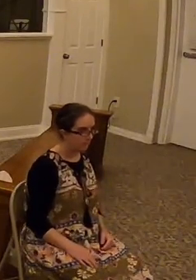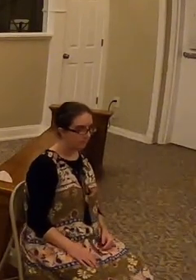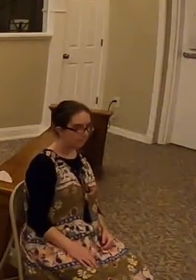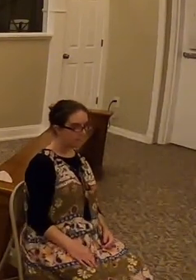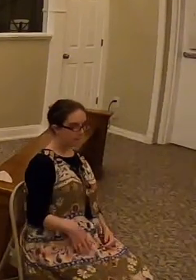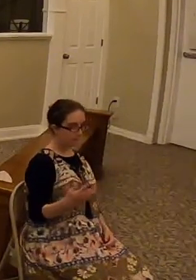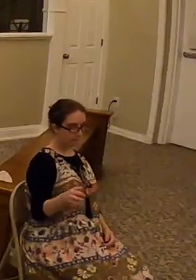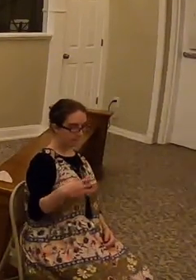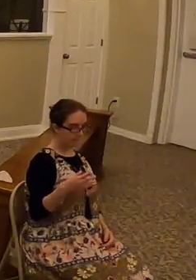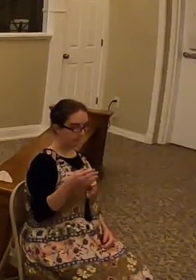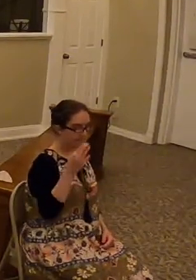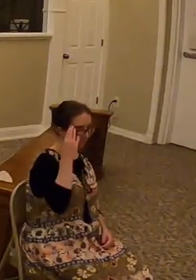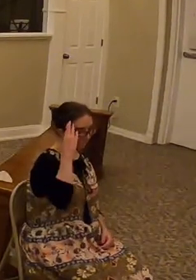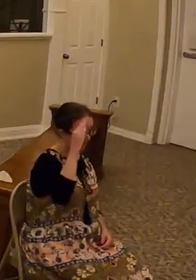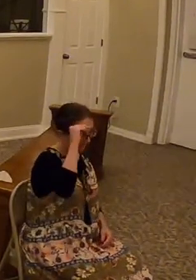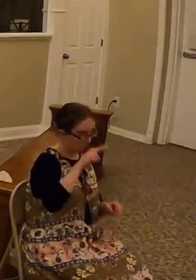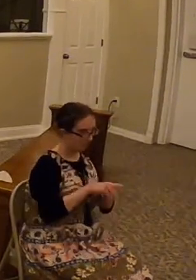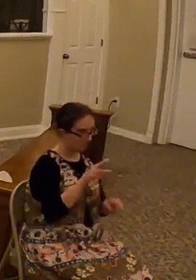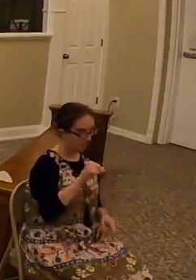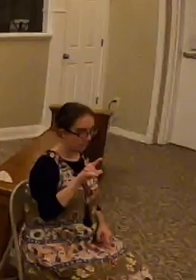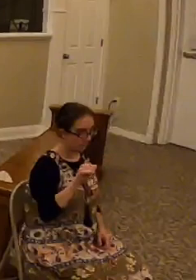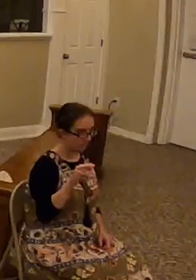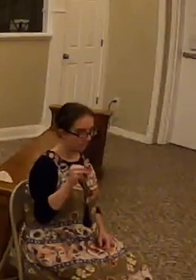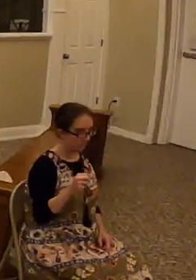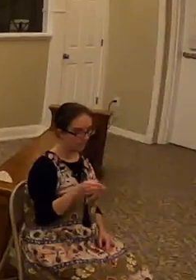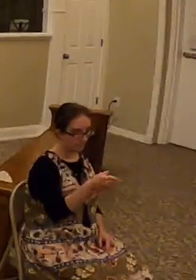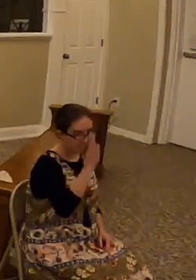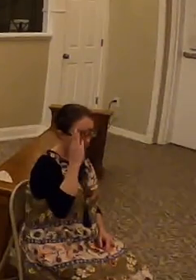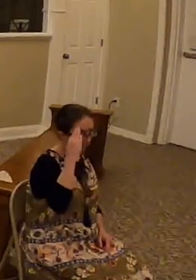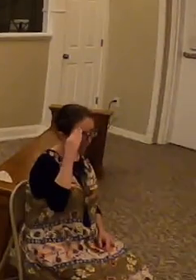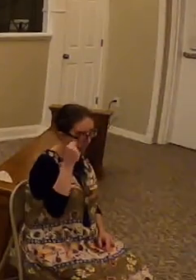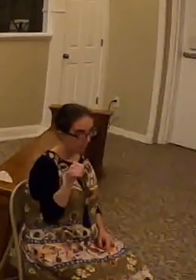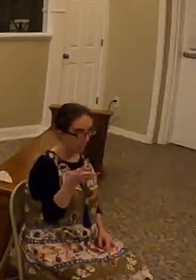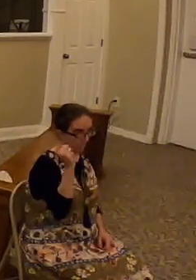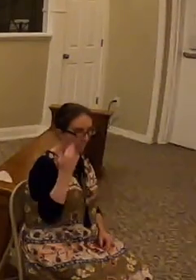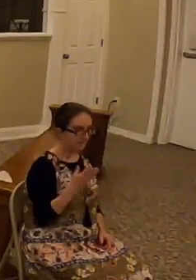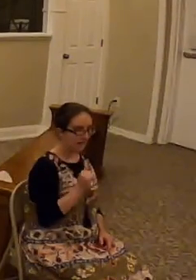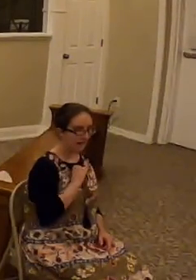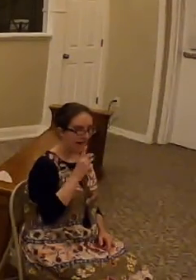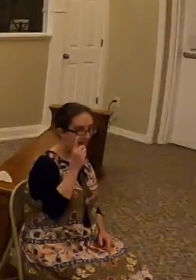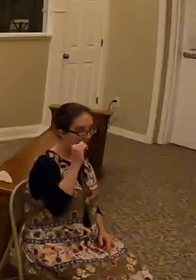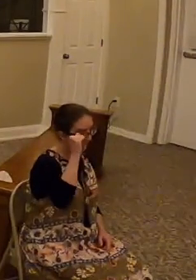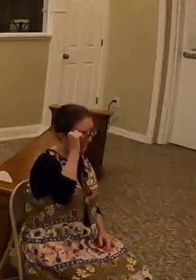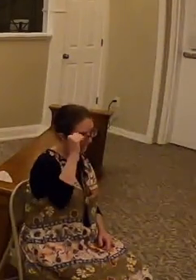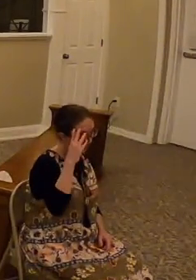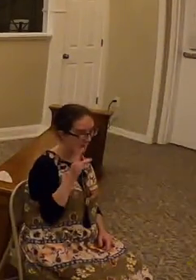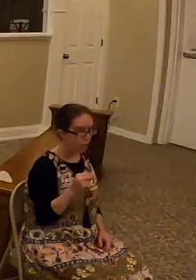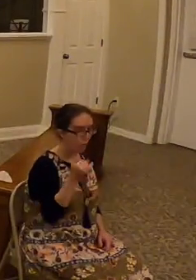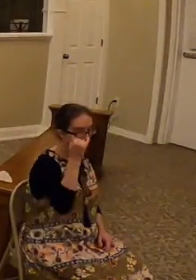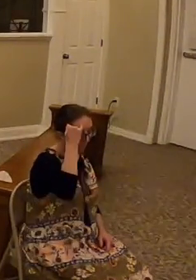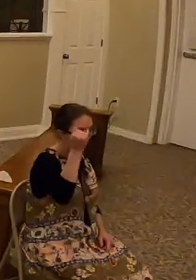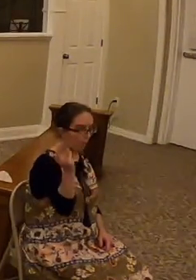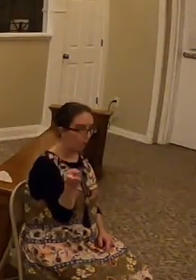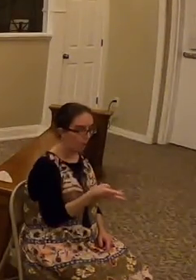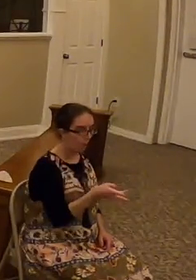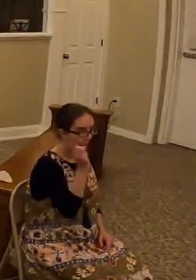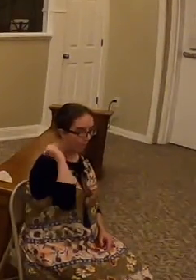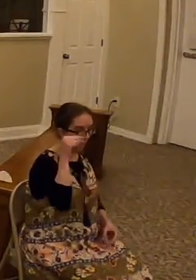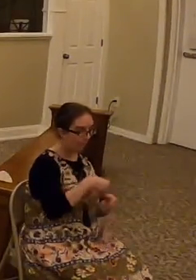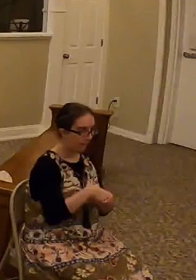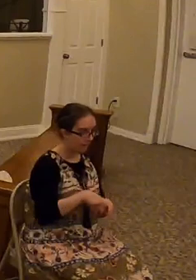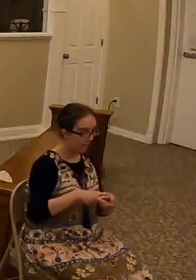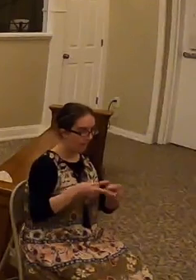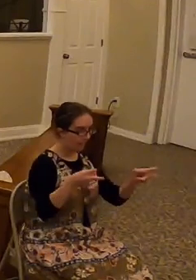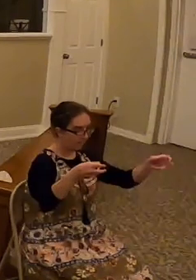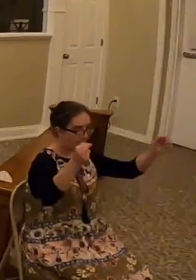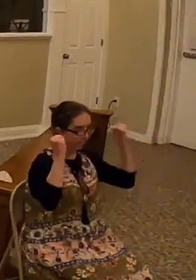Amen. You know what, Brother Williams? God knew they were there. I didn't. I really didn't have a clue. We were in the